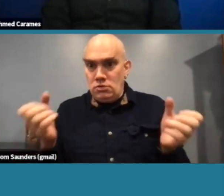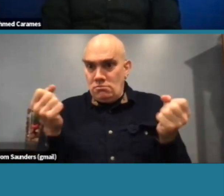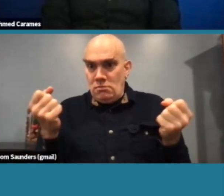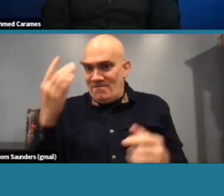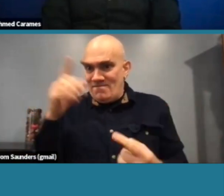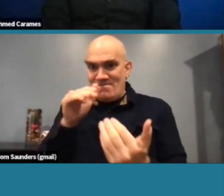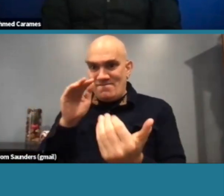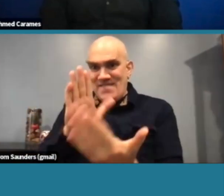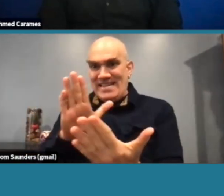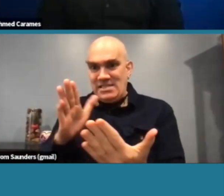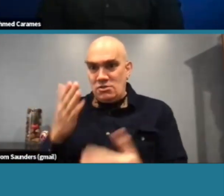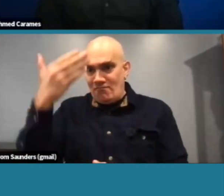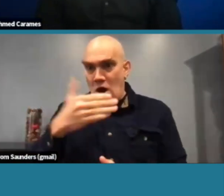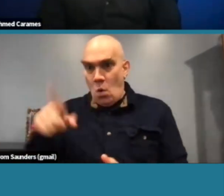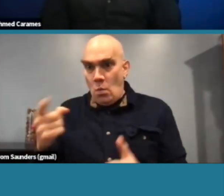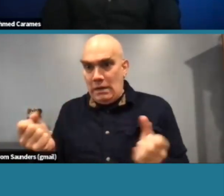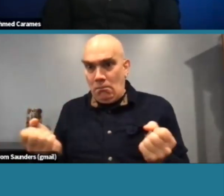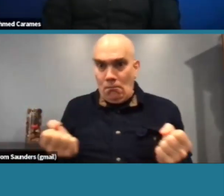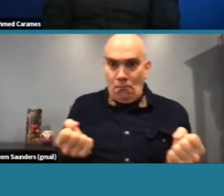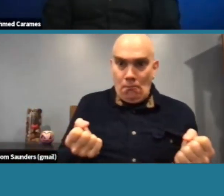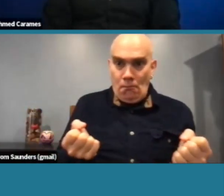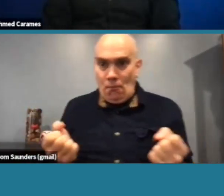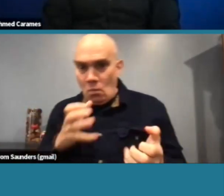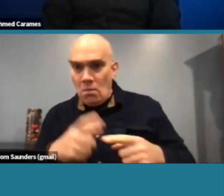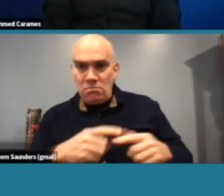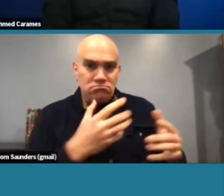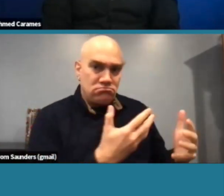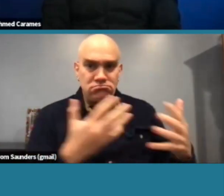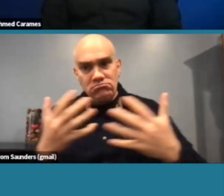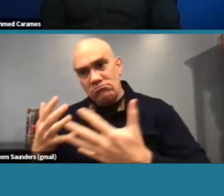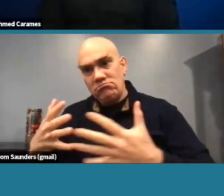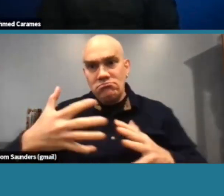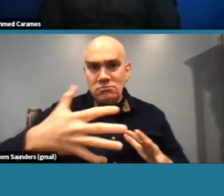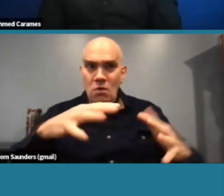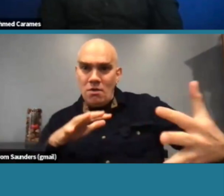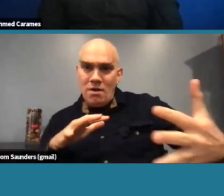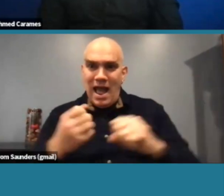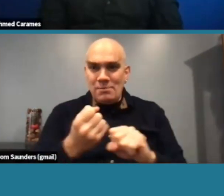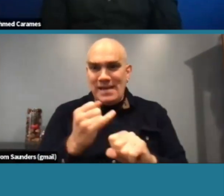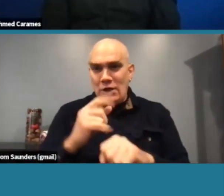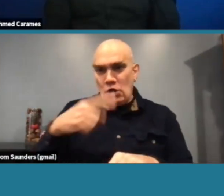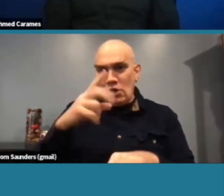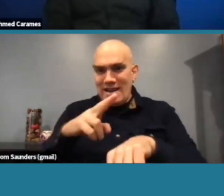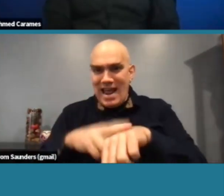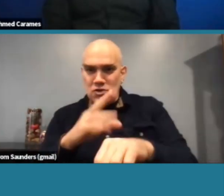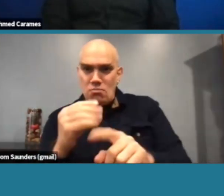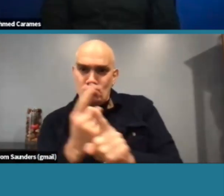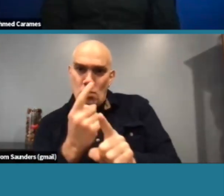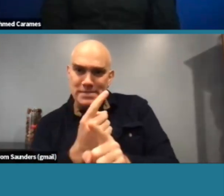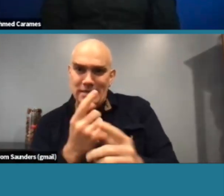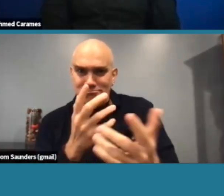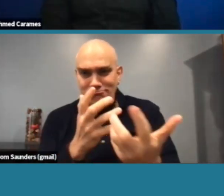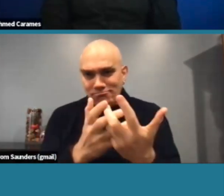We don't want to make sure it looks artificial. We don't want it to look unnatural, that you're stepping to the side and signing. We want it to look like an